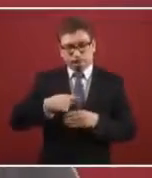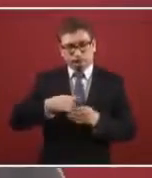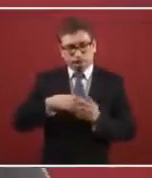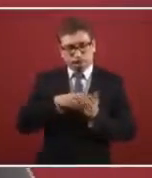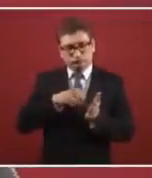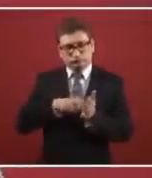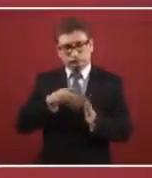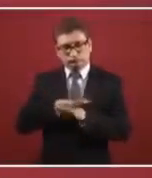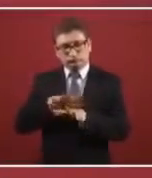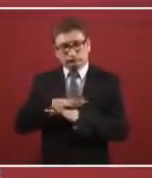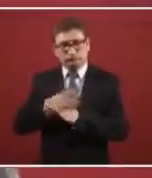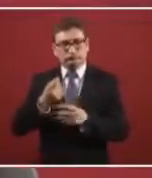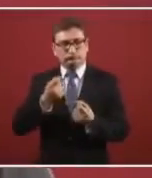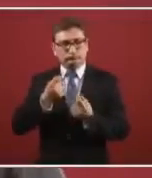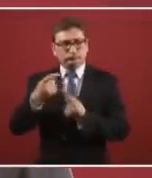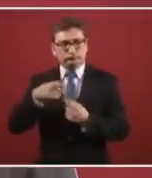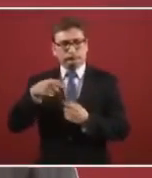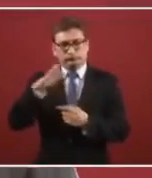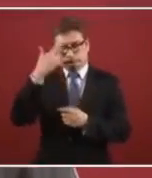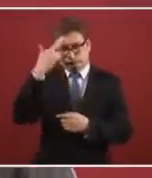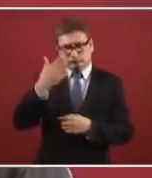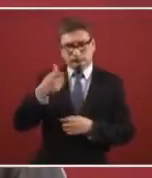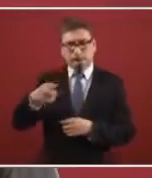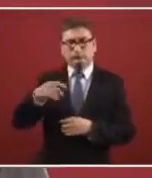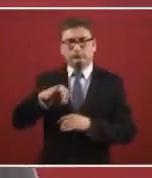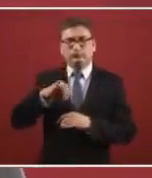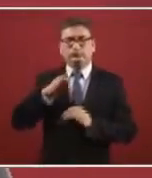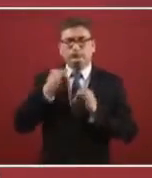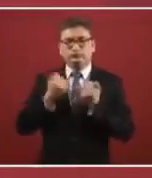are redesigning the